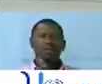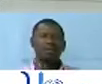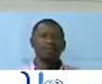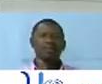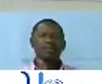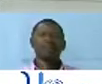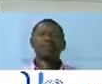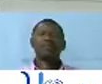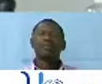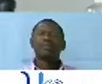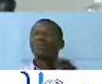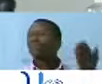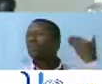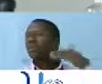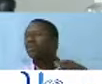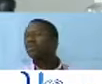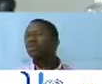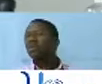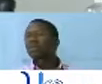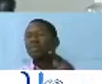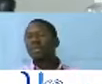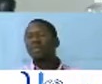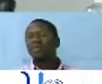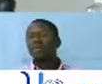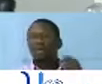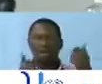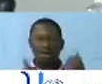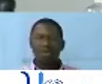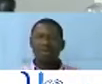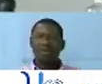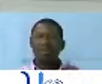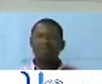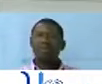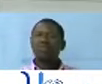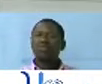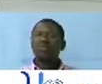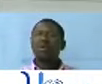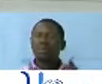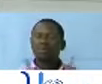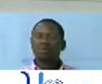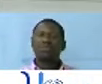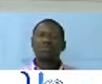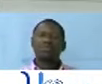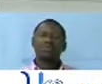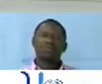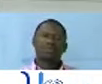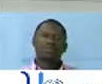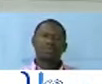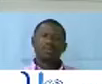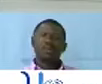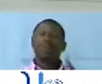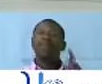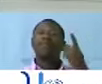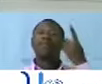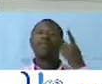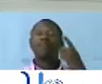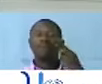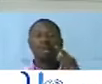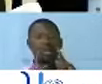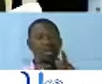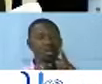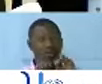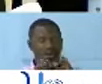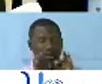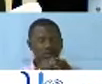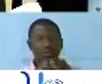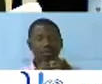jamono nguri tubab yoy non naka lañ daan doxé ci suñ kaw. It was a false narrative. Nekko na ñël benil netali bo